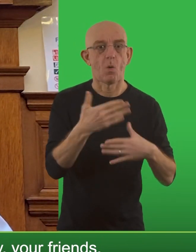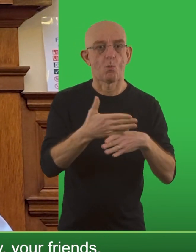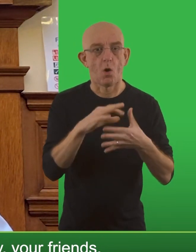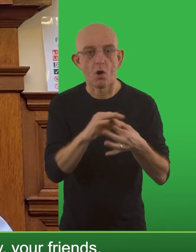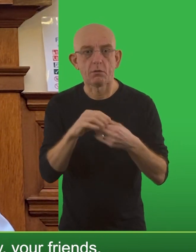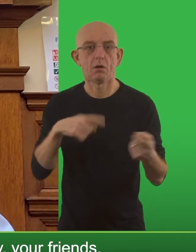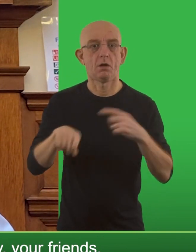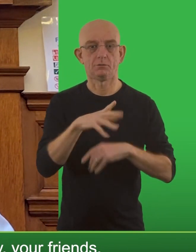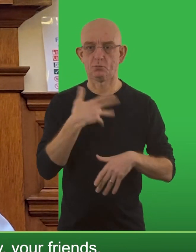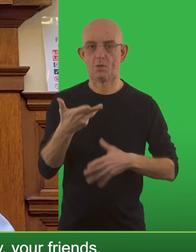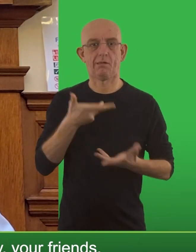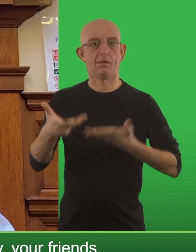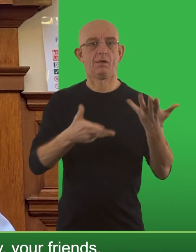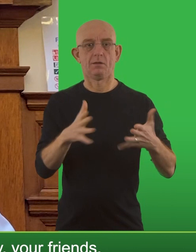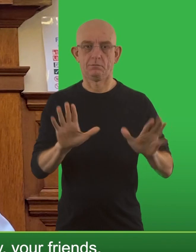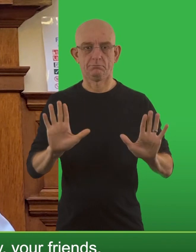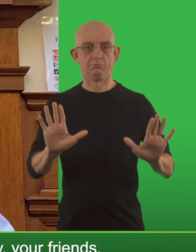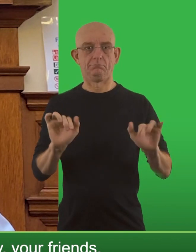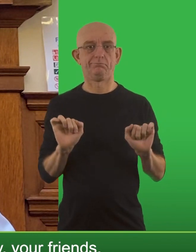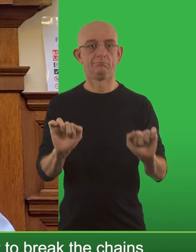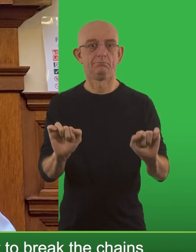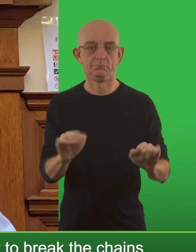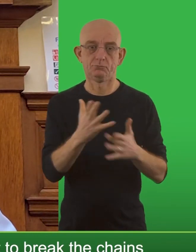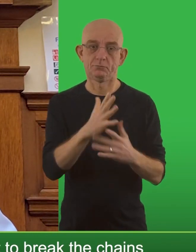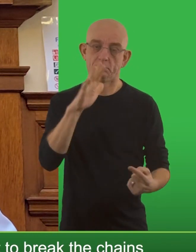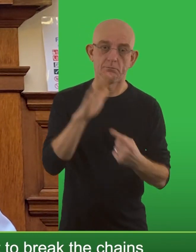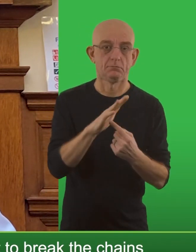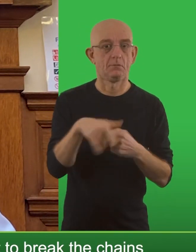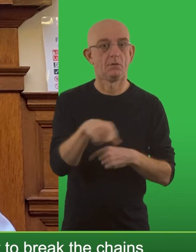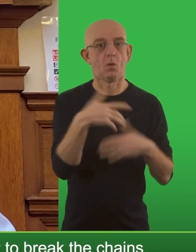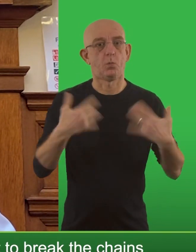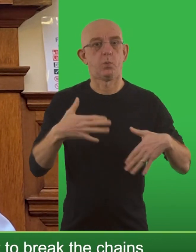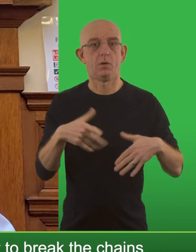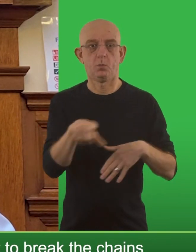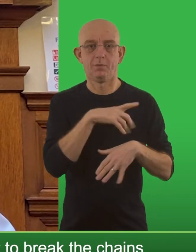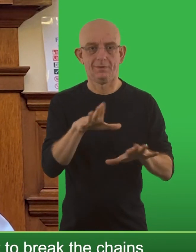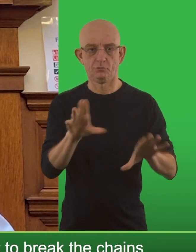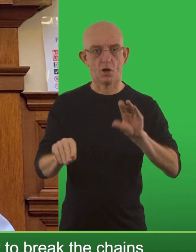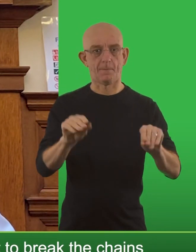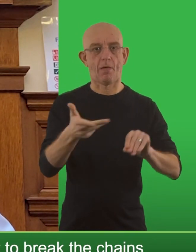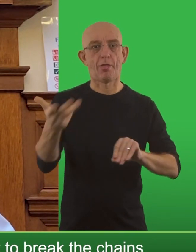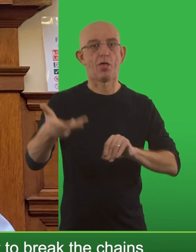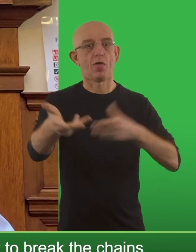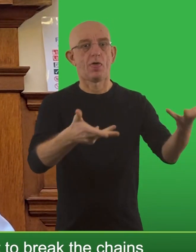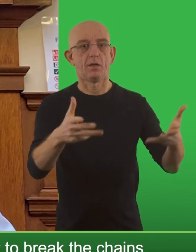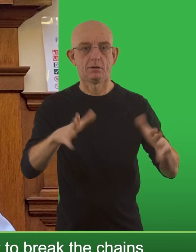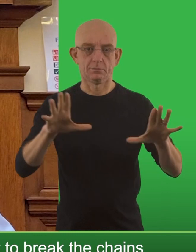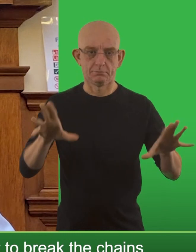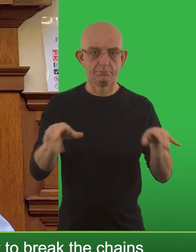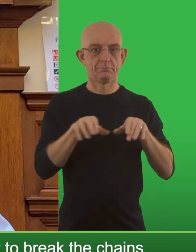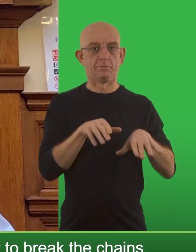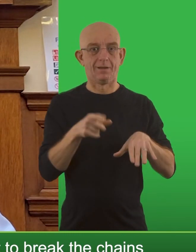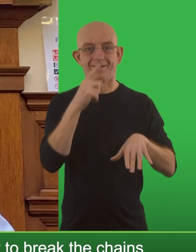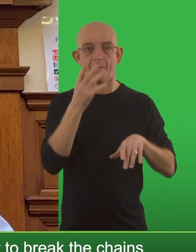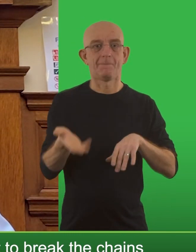and everyone else by stopping spreading the virus. It remains one of the best tools we've got to break the chains of transmission and get back to